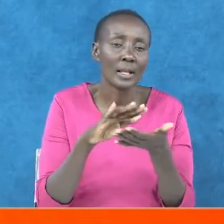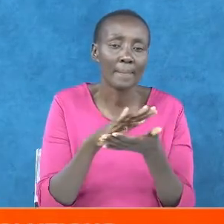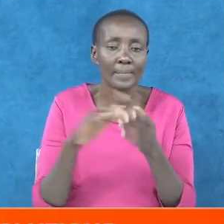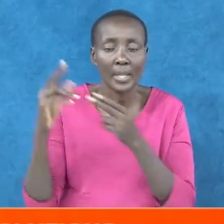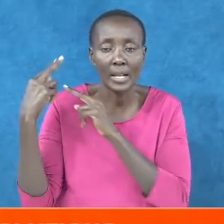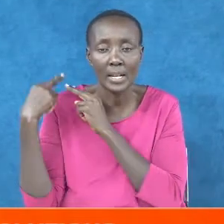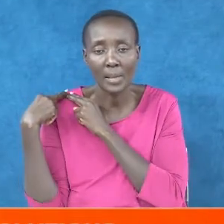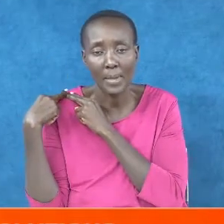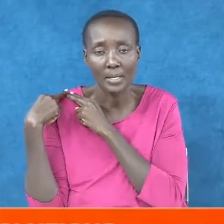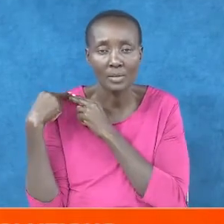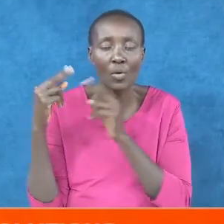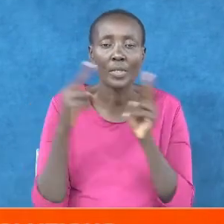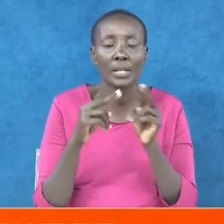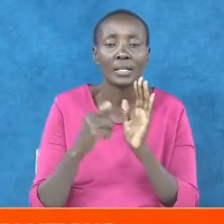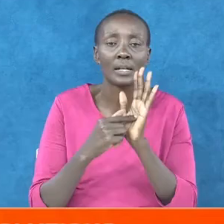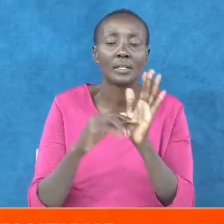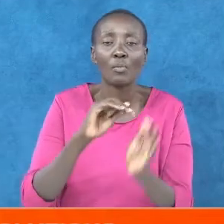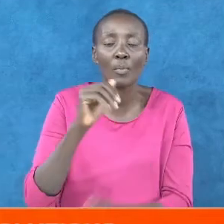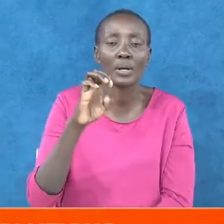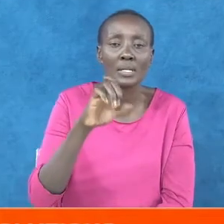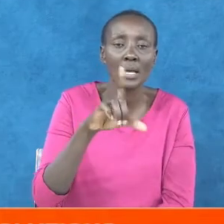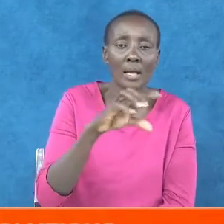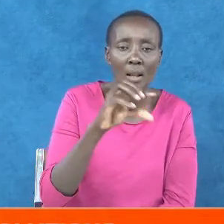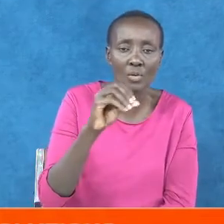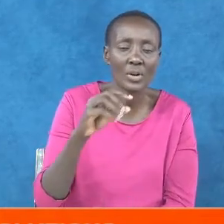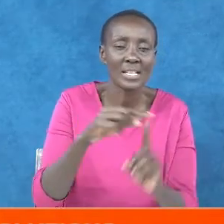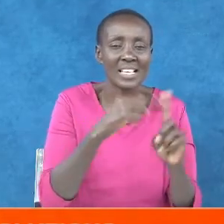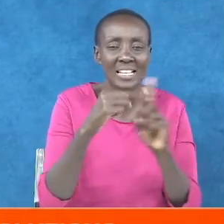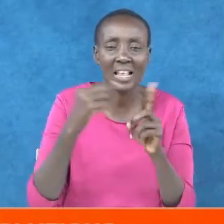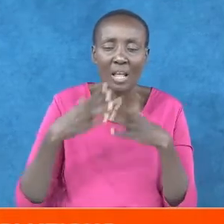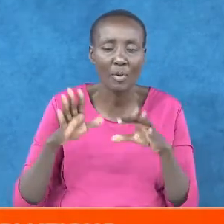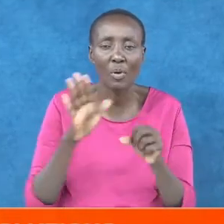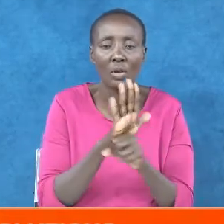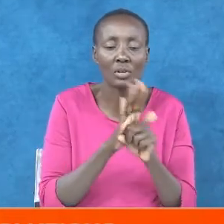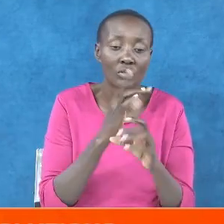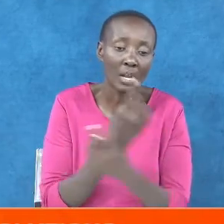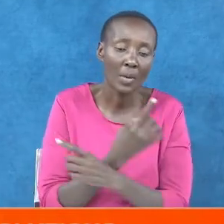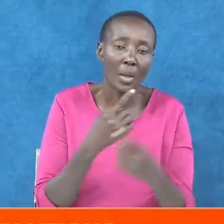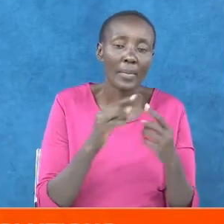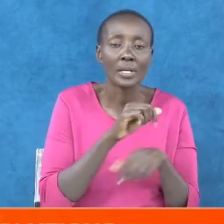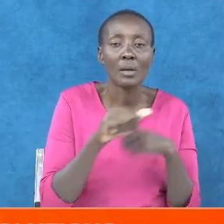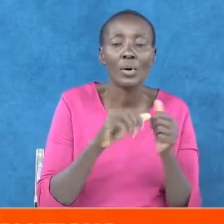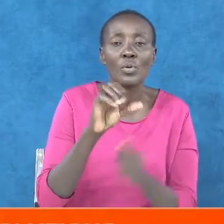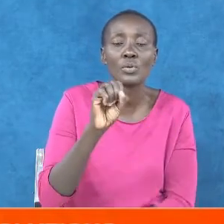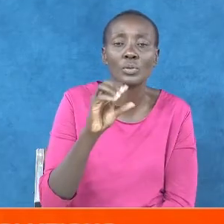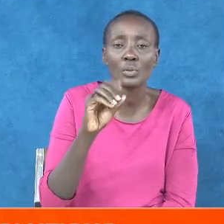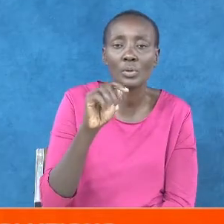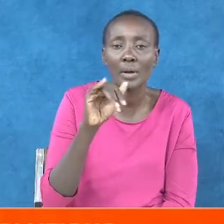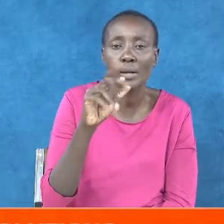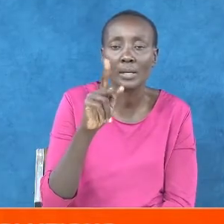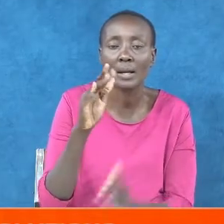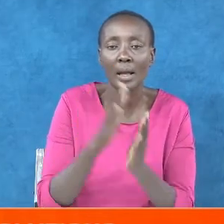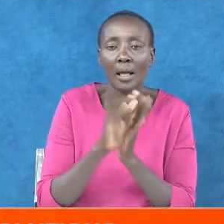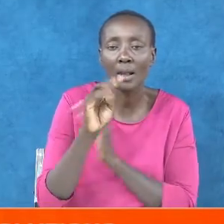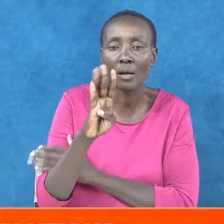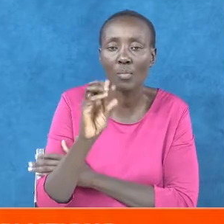in in Mount Elgon, it was murder, it was mass killings of people. That is different. But when it comes to Borabu Sotik, it's cattle rustling every now and